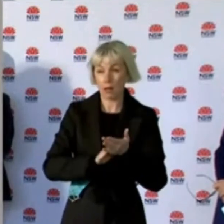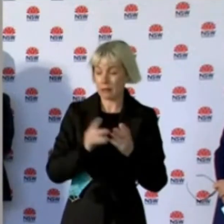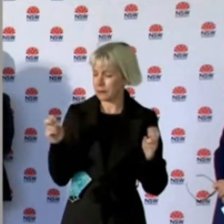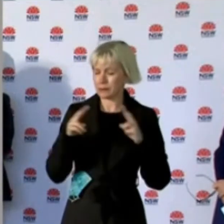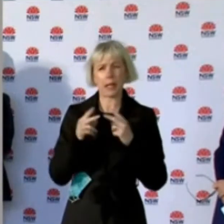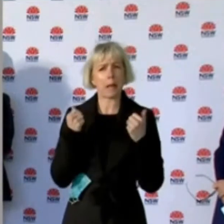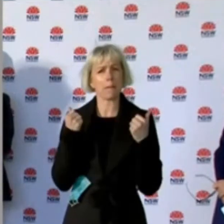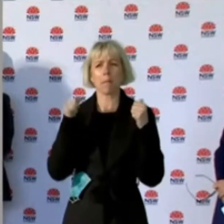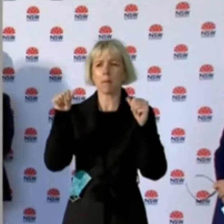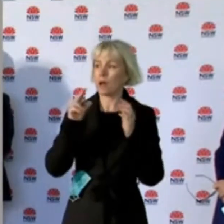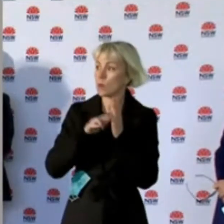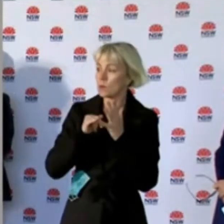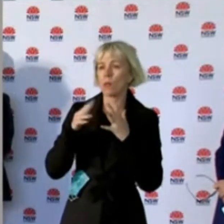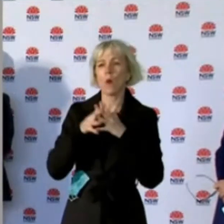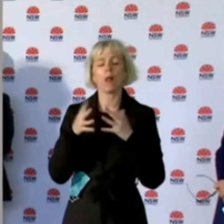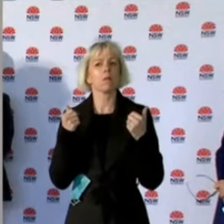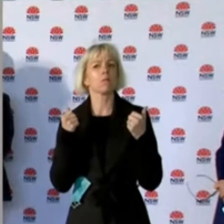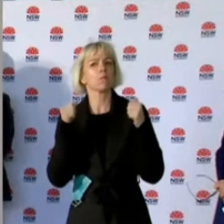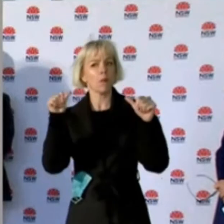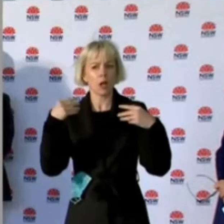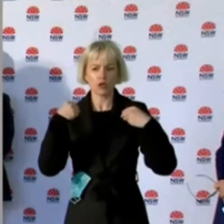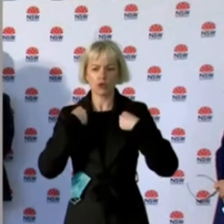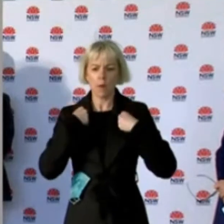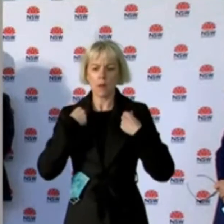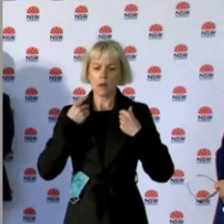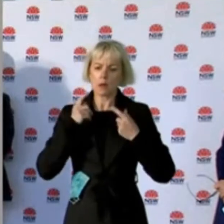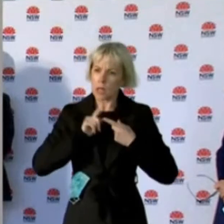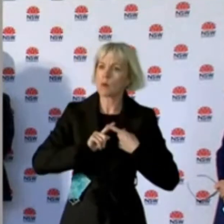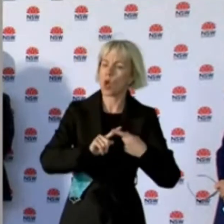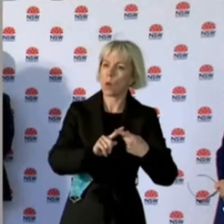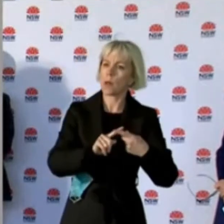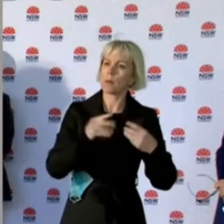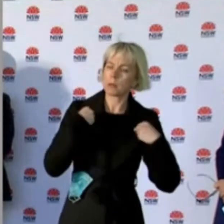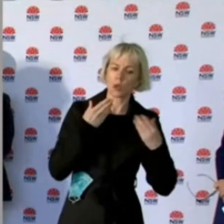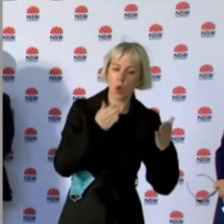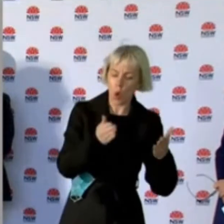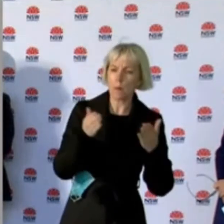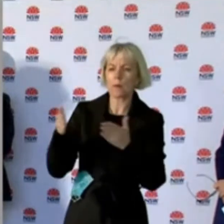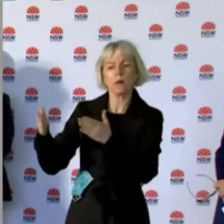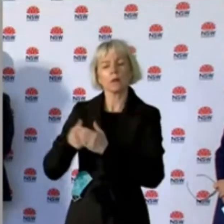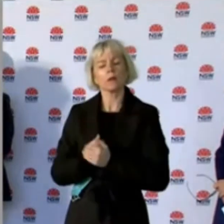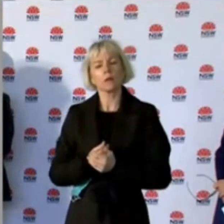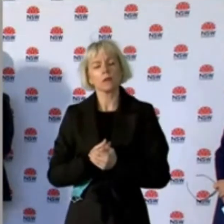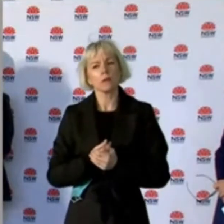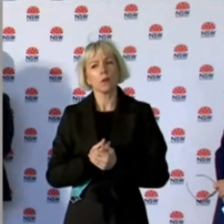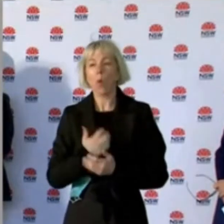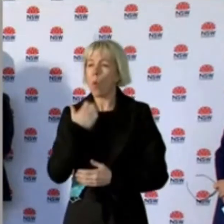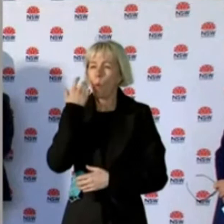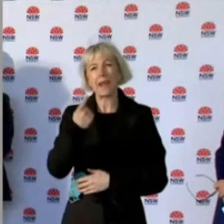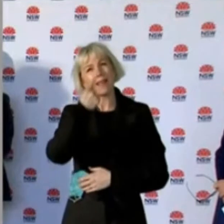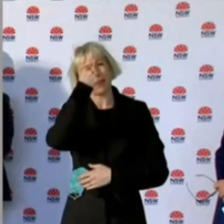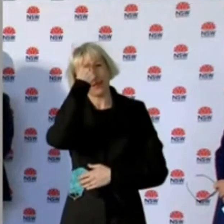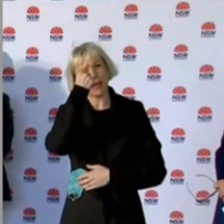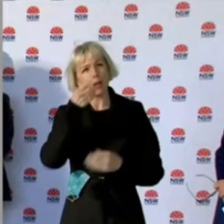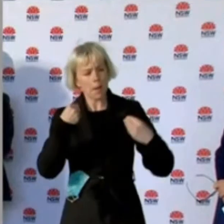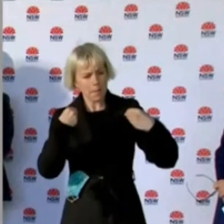will achieve again during this difficult time. We've always said we're going to put businesses and jobs before the budget.